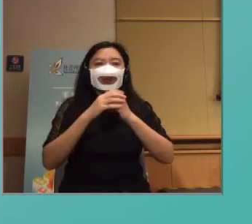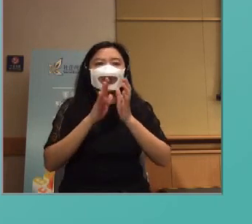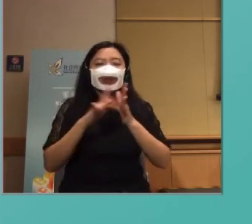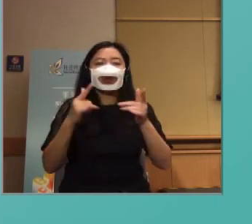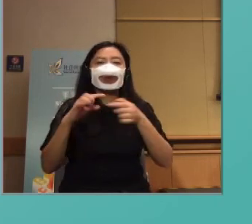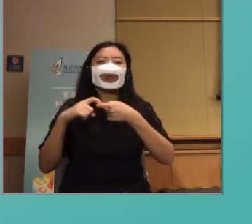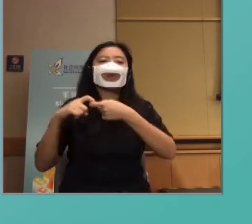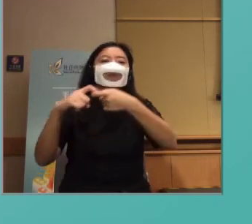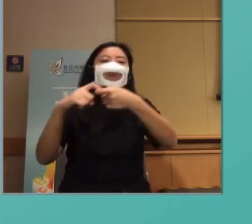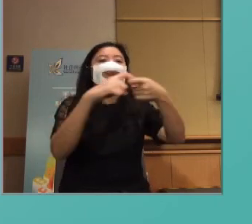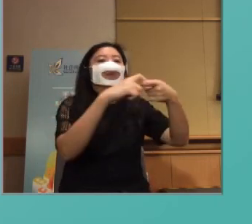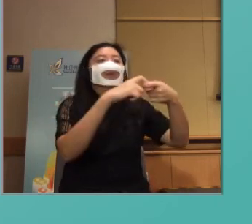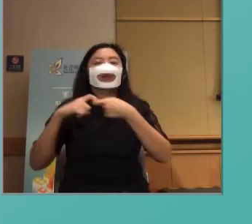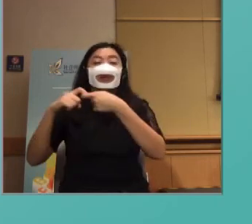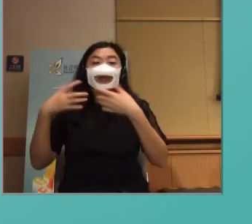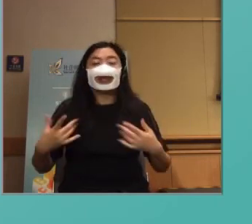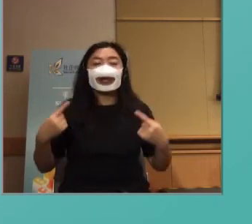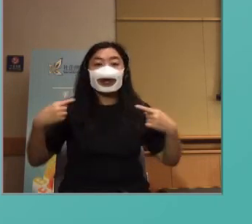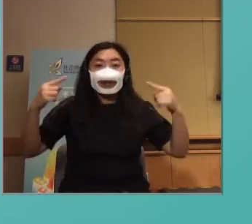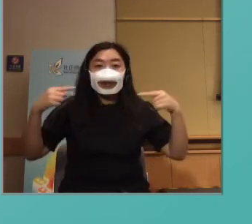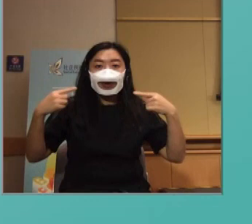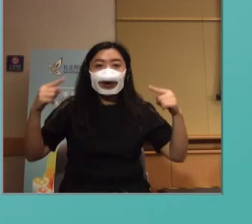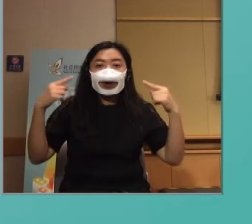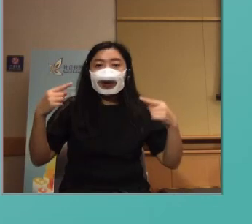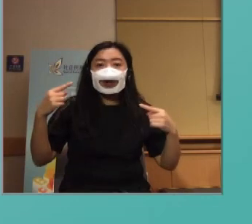good, and no matter how many